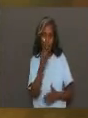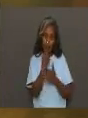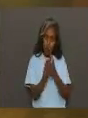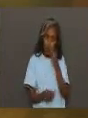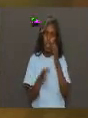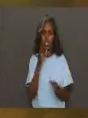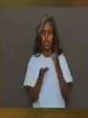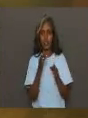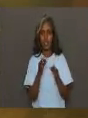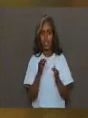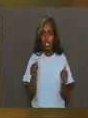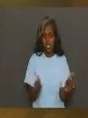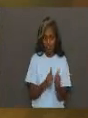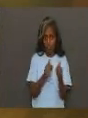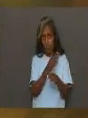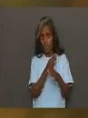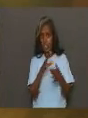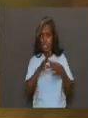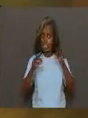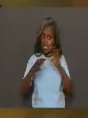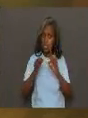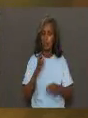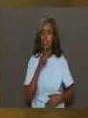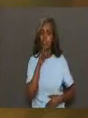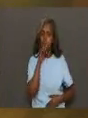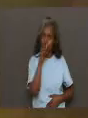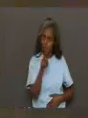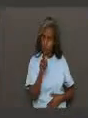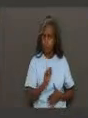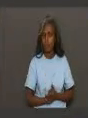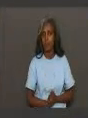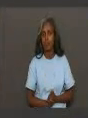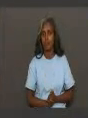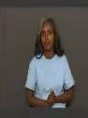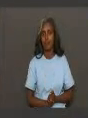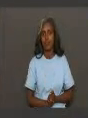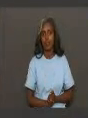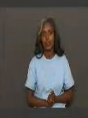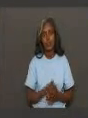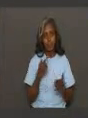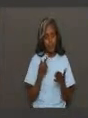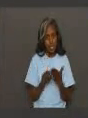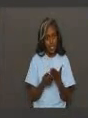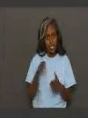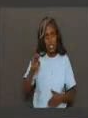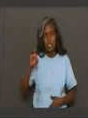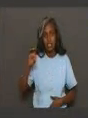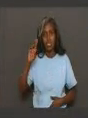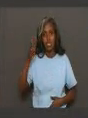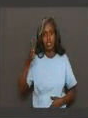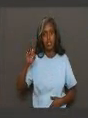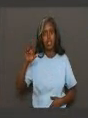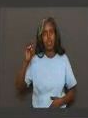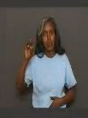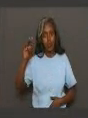if the following statements are true. It is in echelon